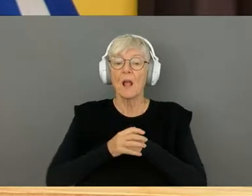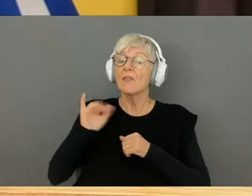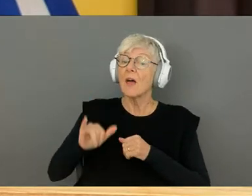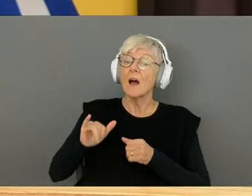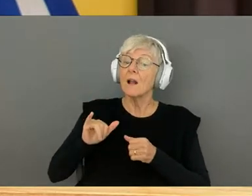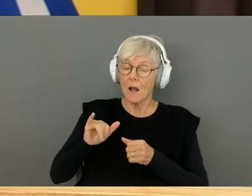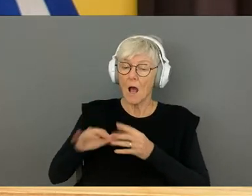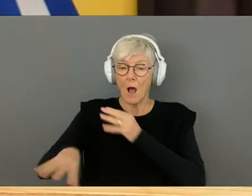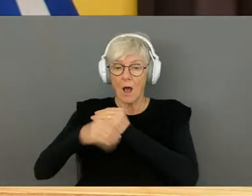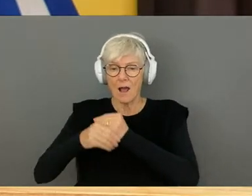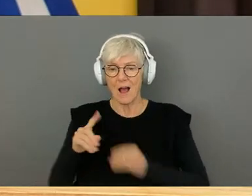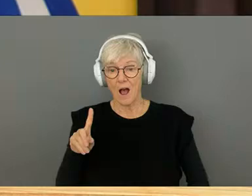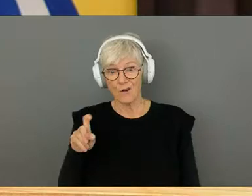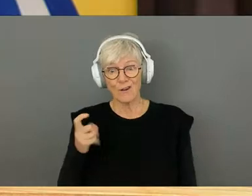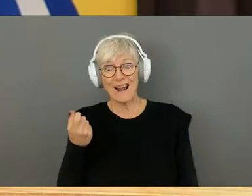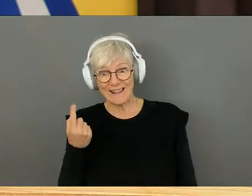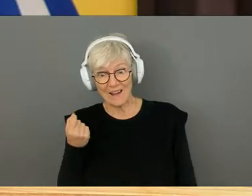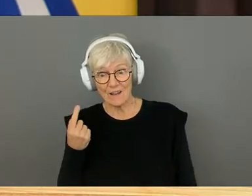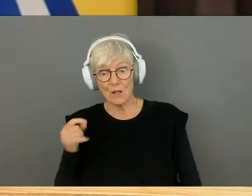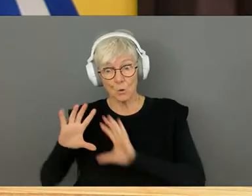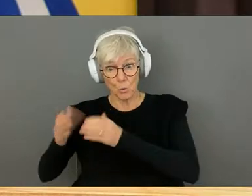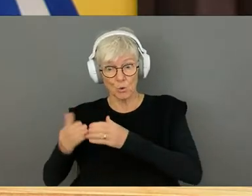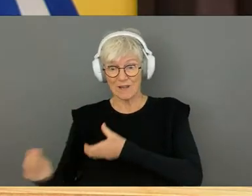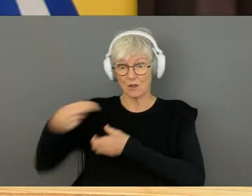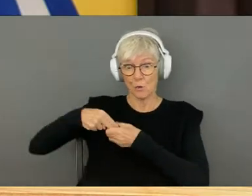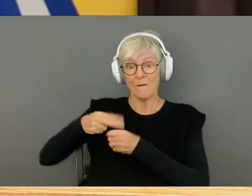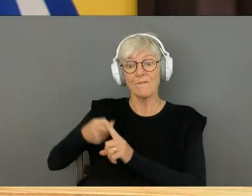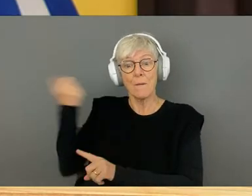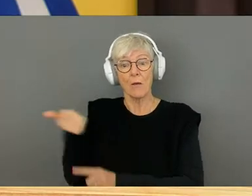111 crews that joined us today from outside the province.